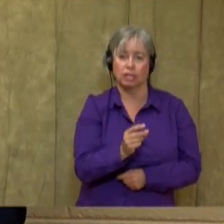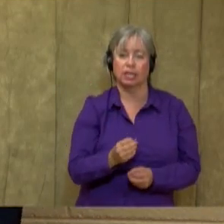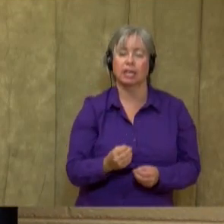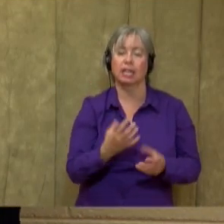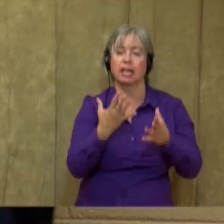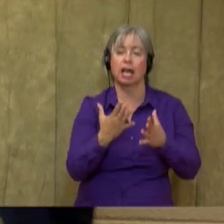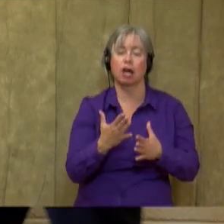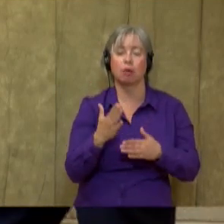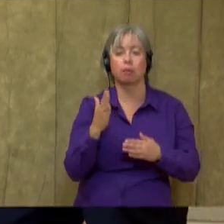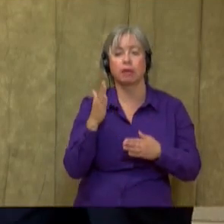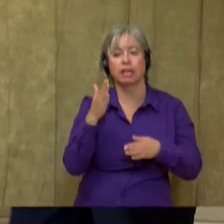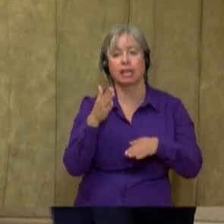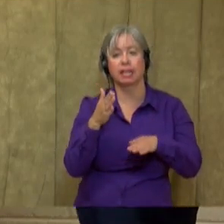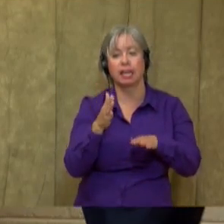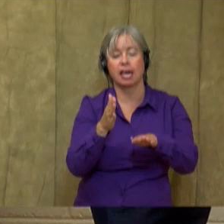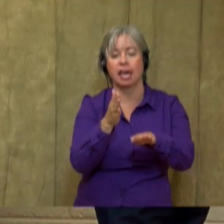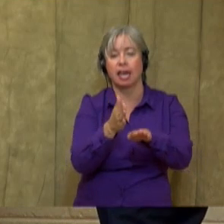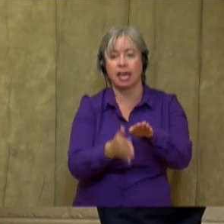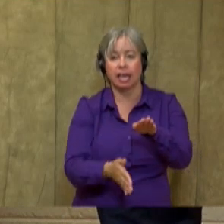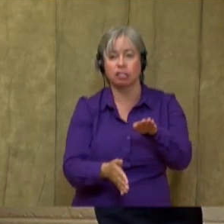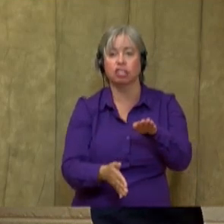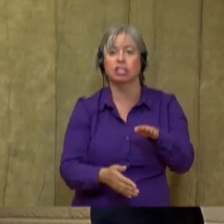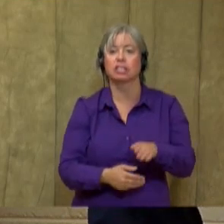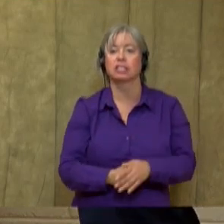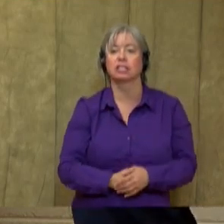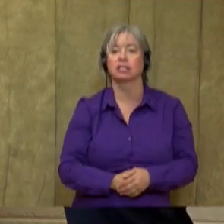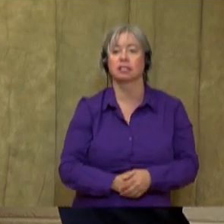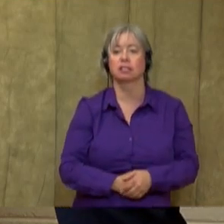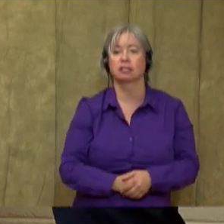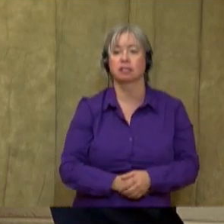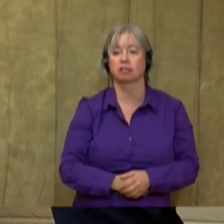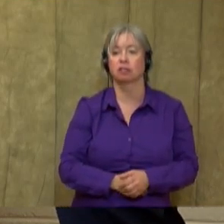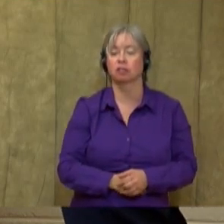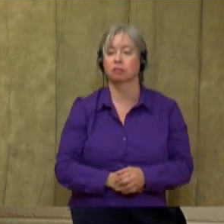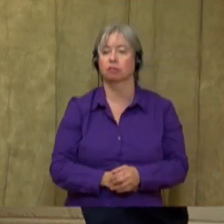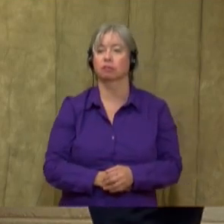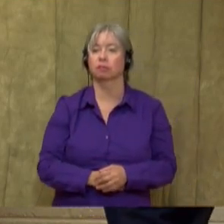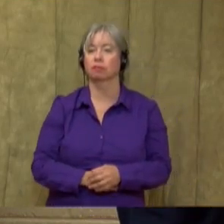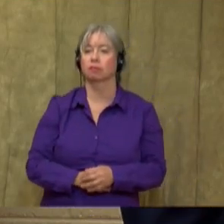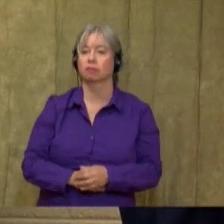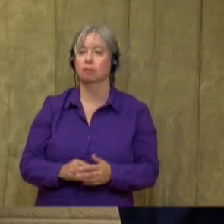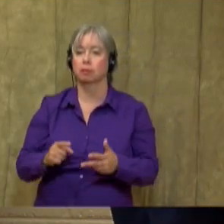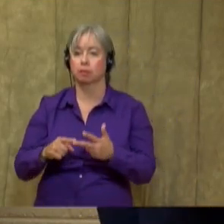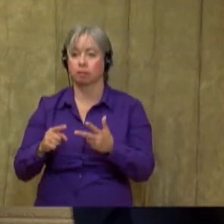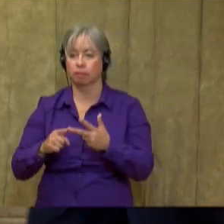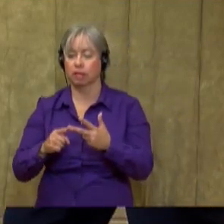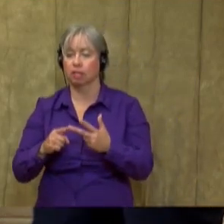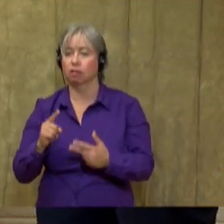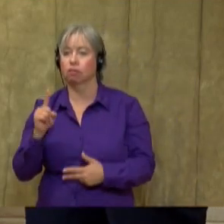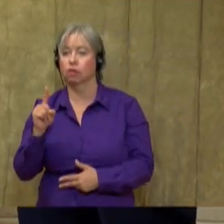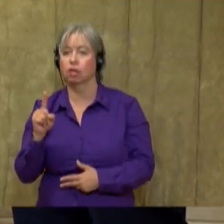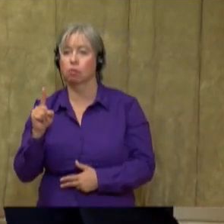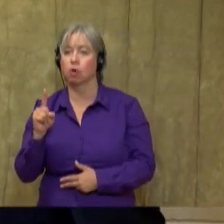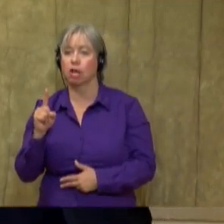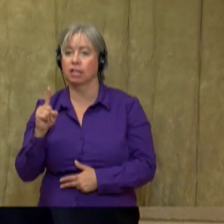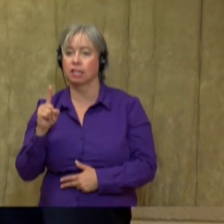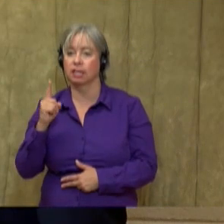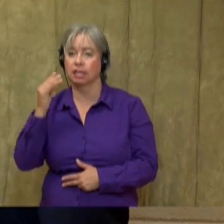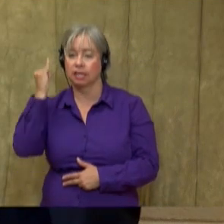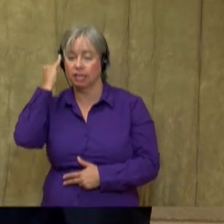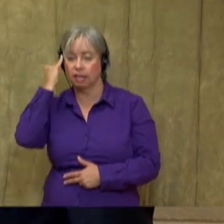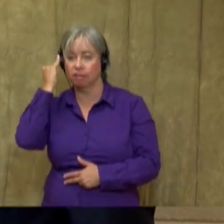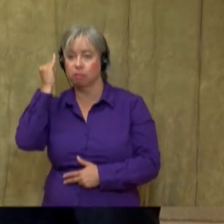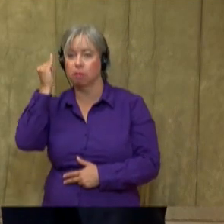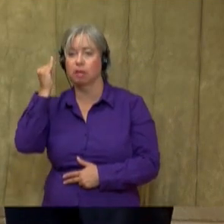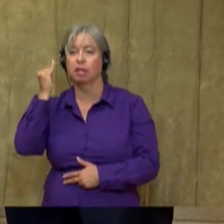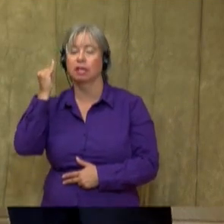edges there are on this larger cube. For the 1 face painted, if I remove the corners